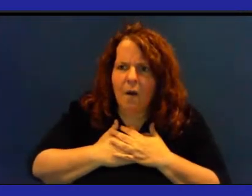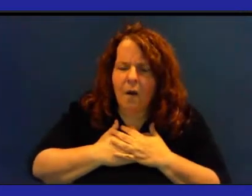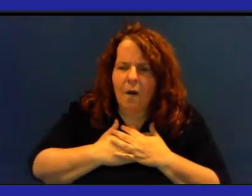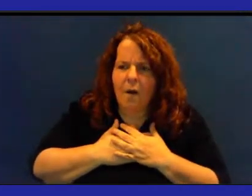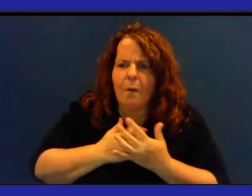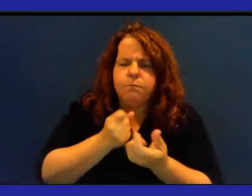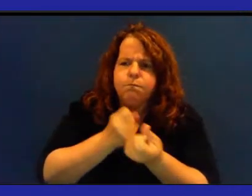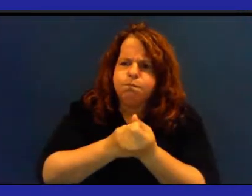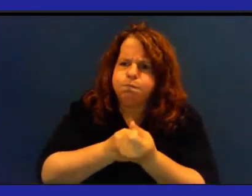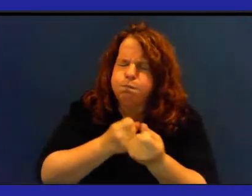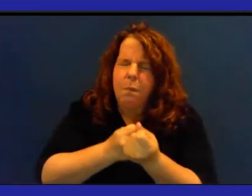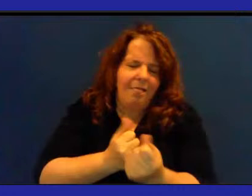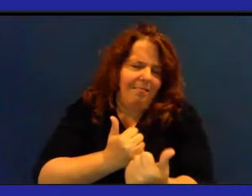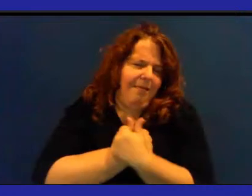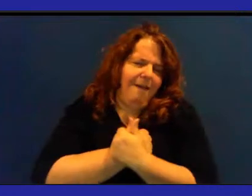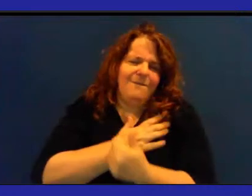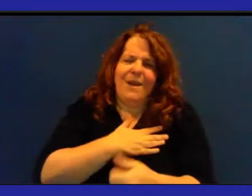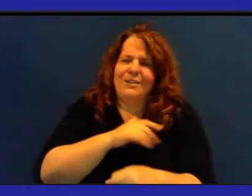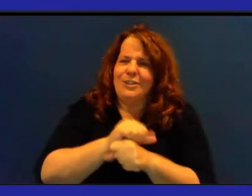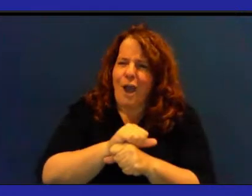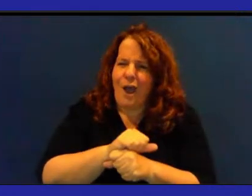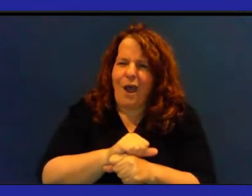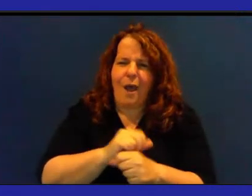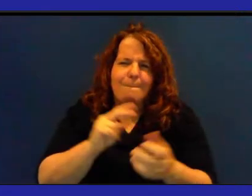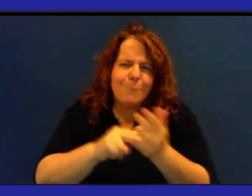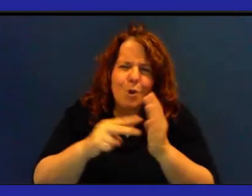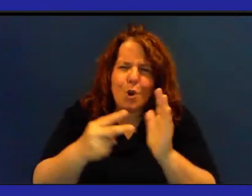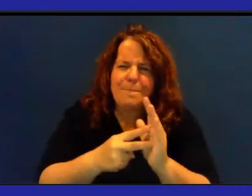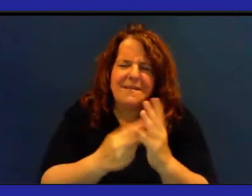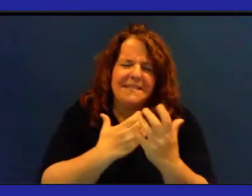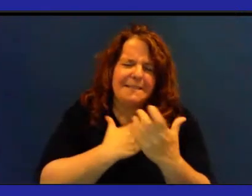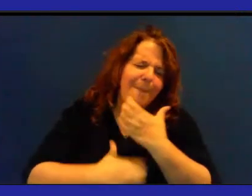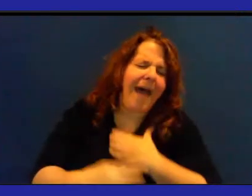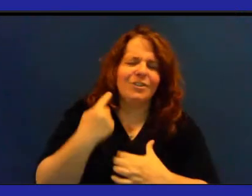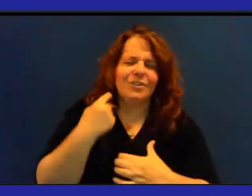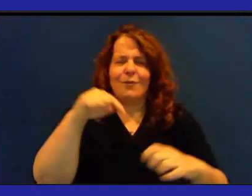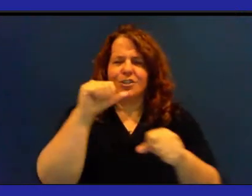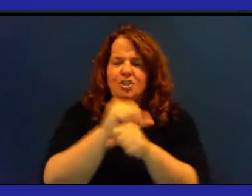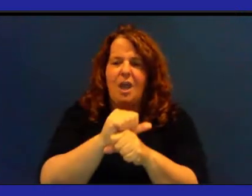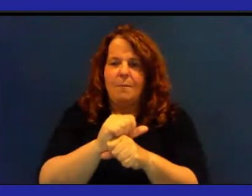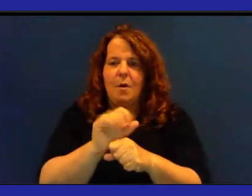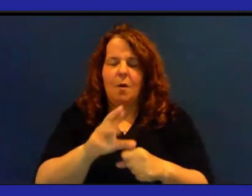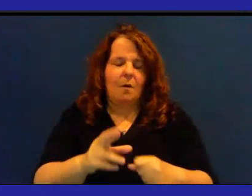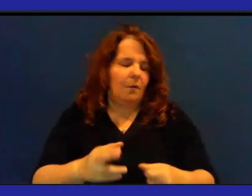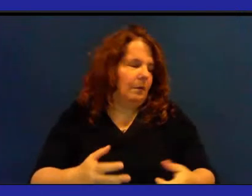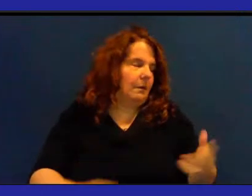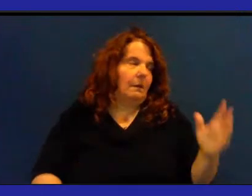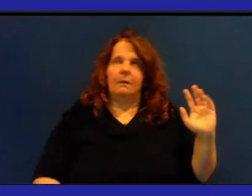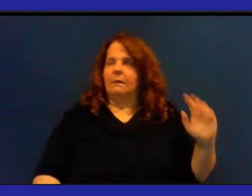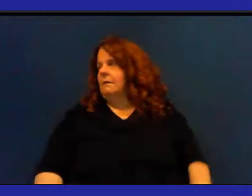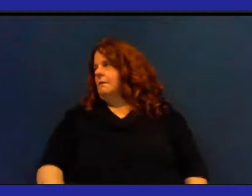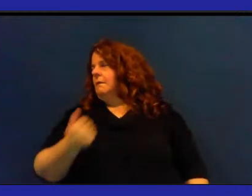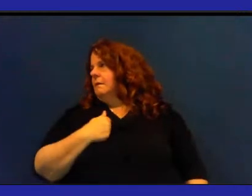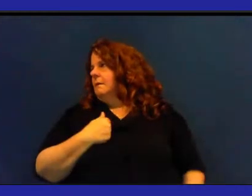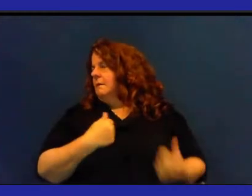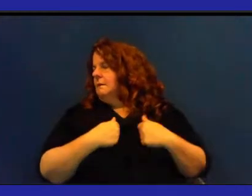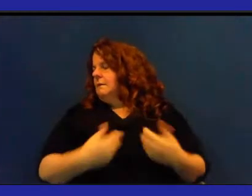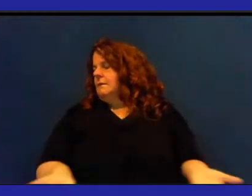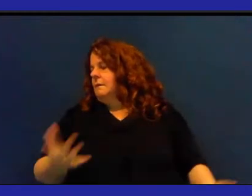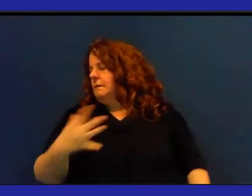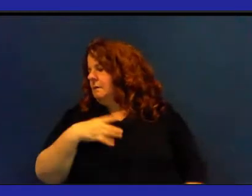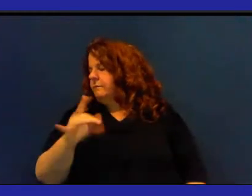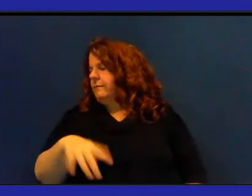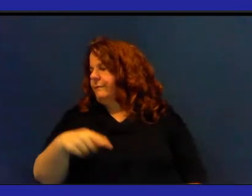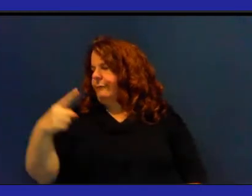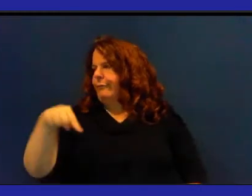Love what they're doing, purpose, passion for the job, or somebody who's burnt out, who doesn't feel like the organization cares